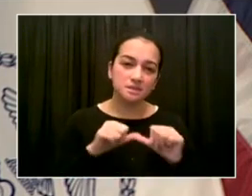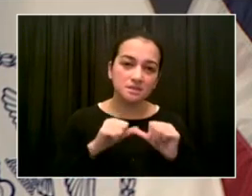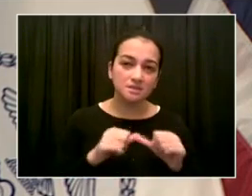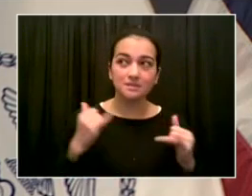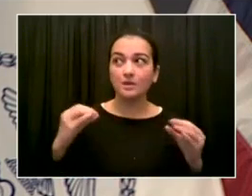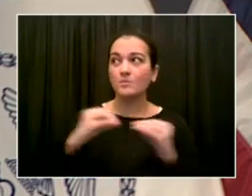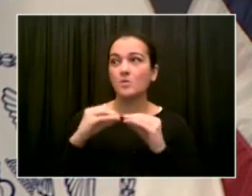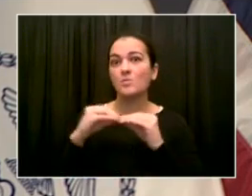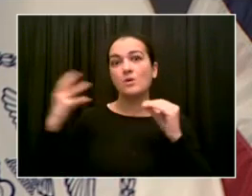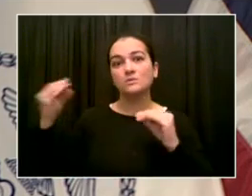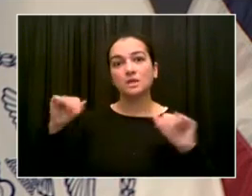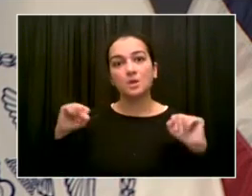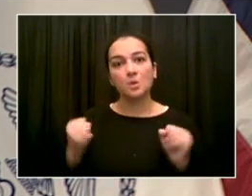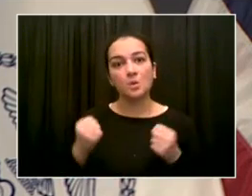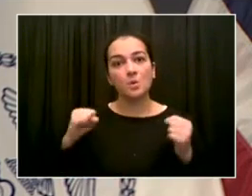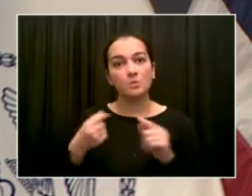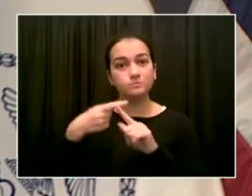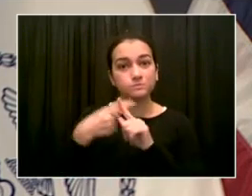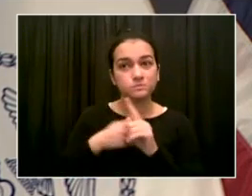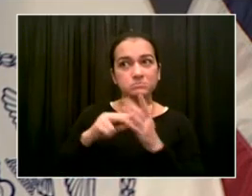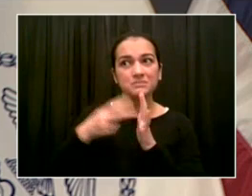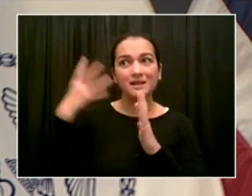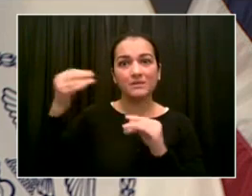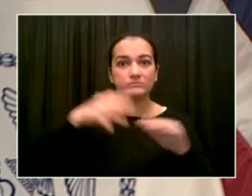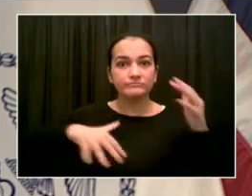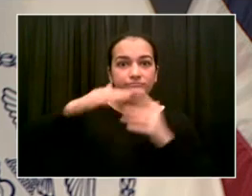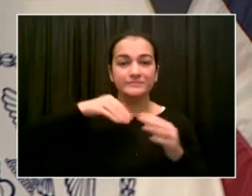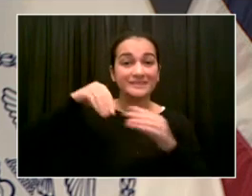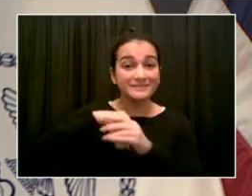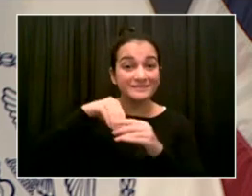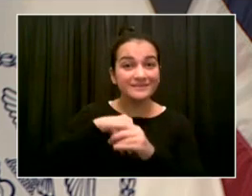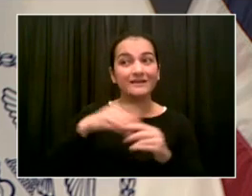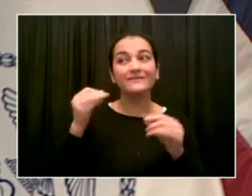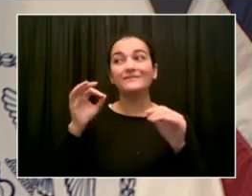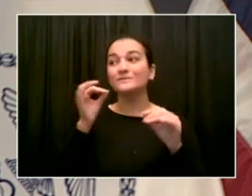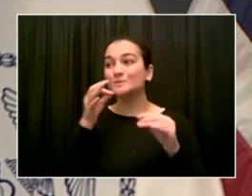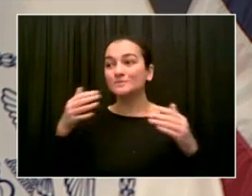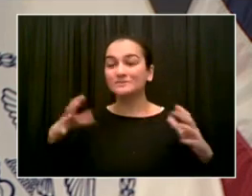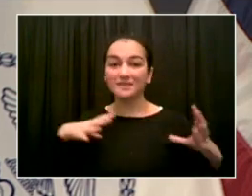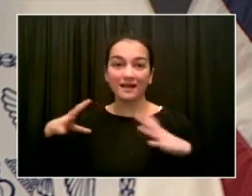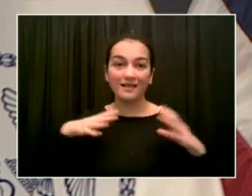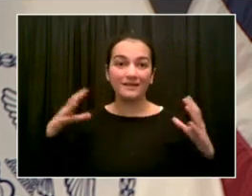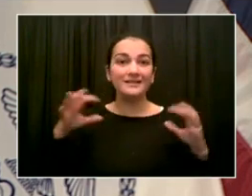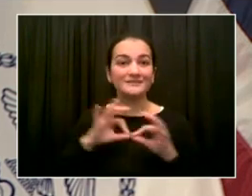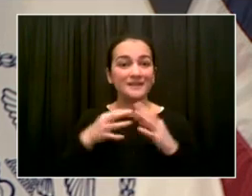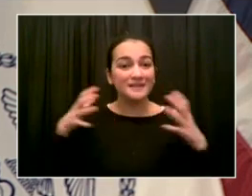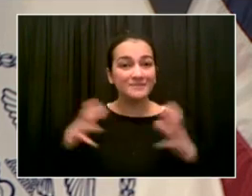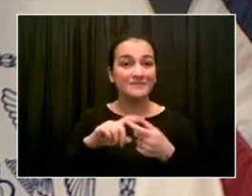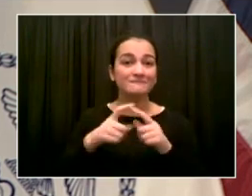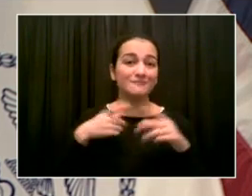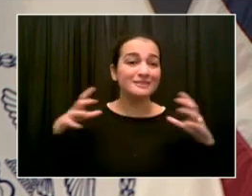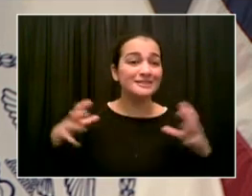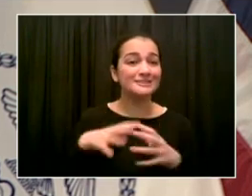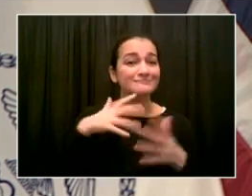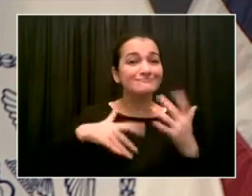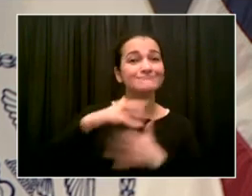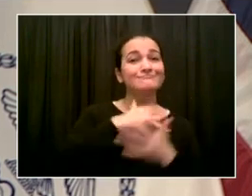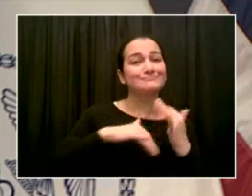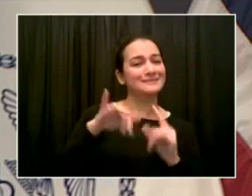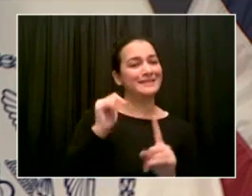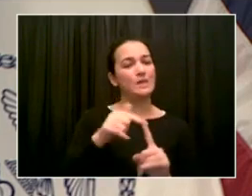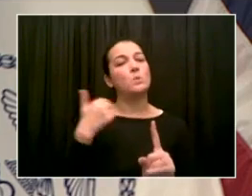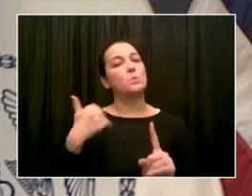do yourself a favor, do your whole city a favor. Go out there, get the young people in your life vaccinated, and now everyone can get the